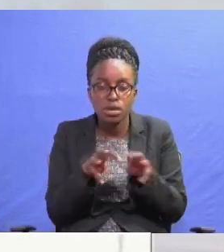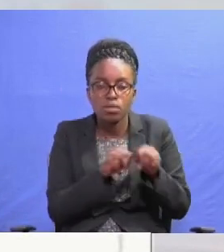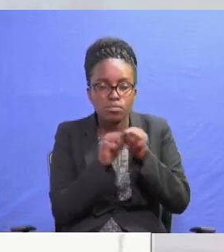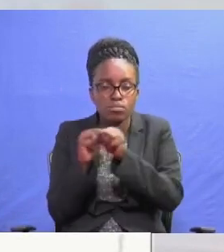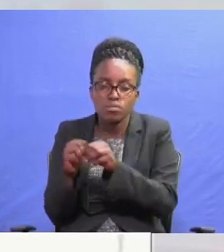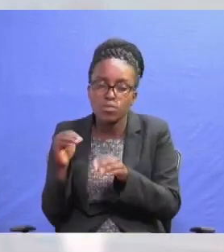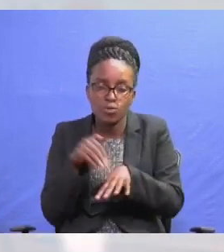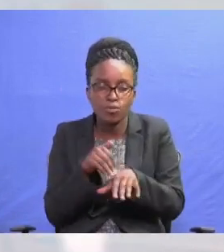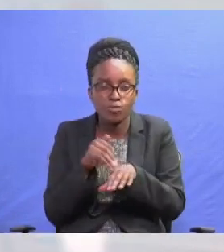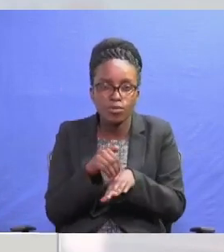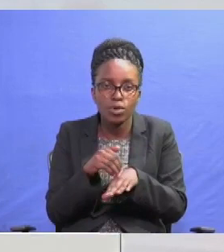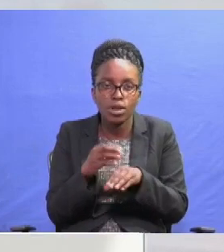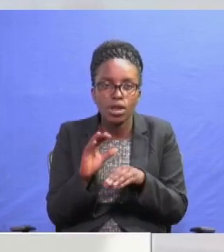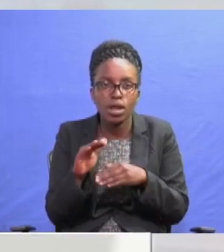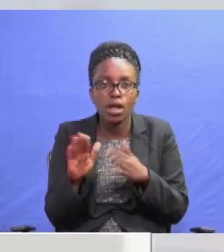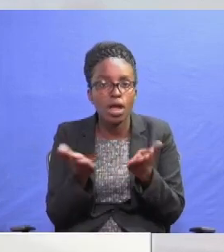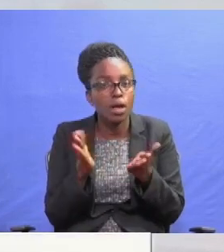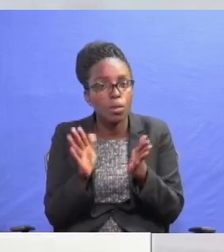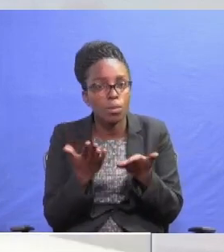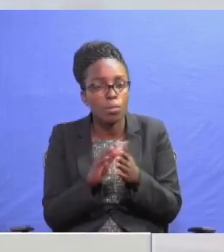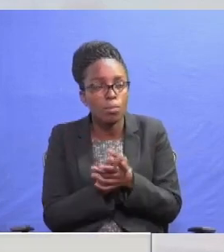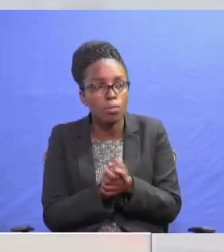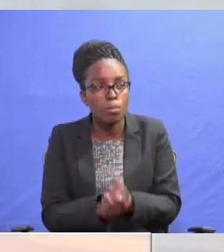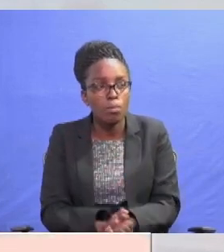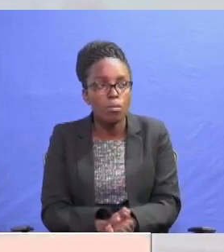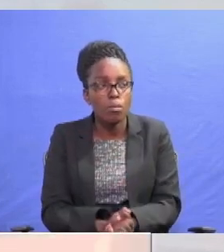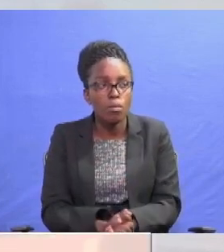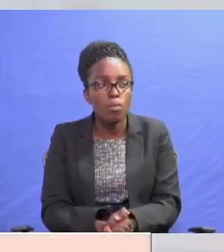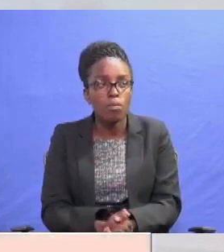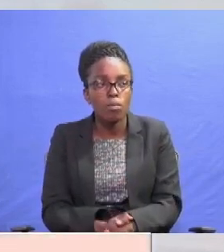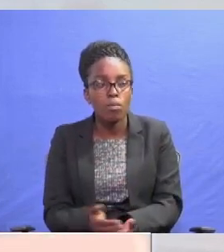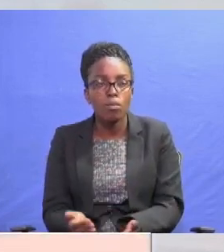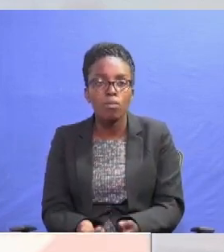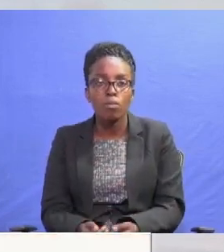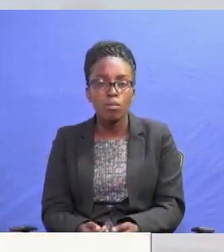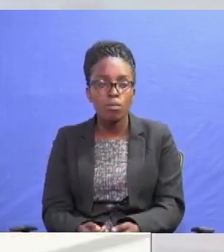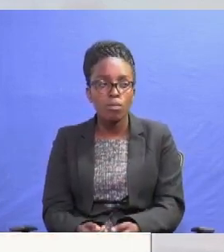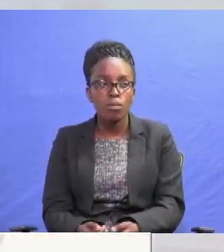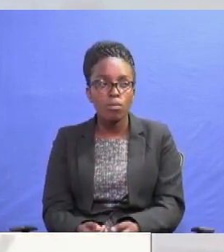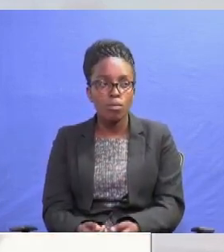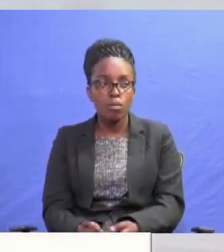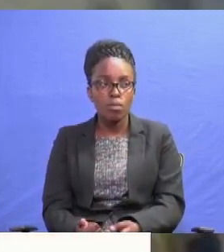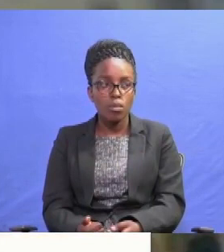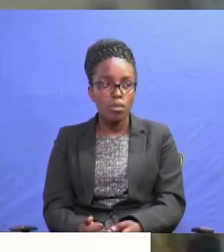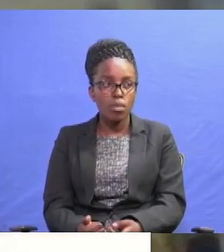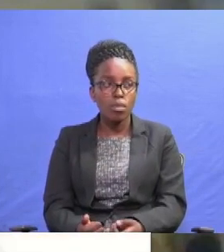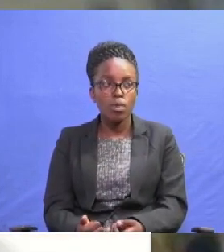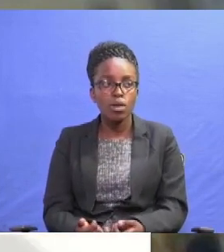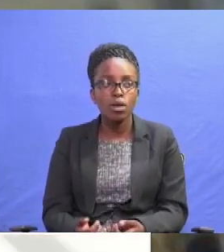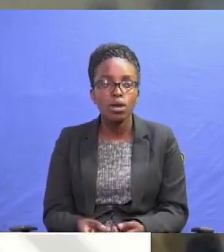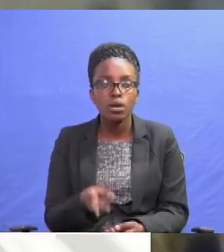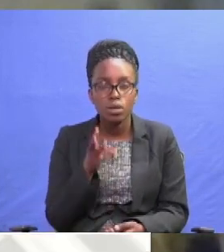a nation to combat such incidents from occurring ever again? in regard to